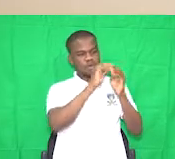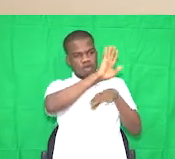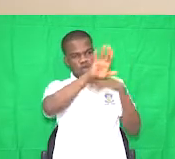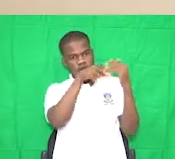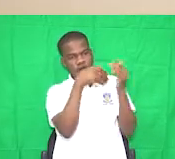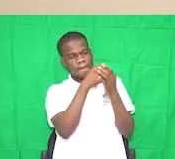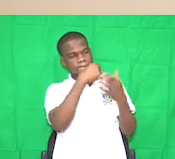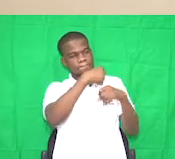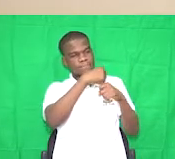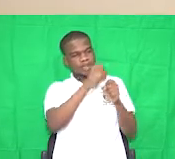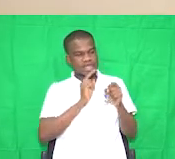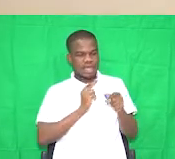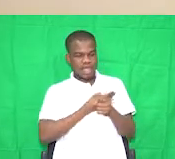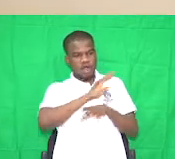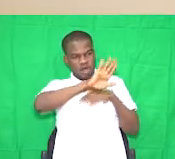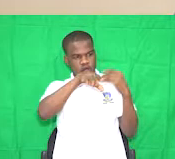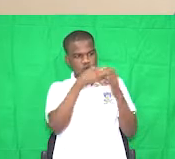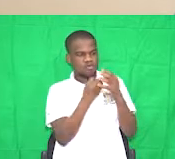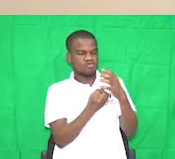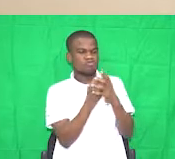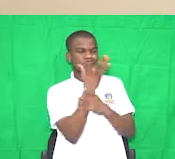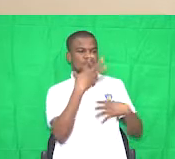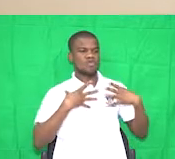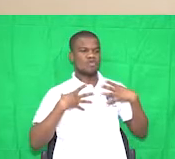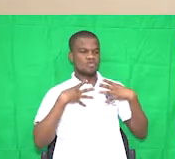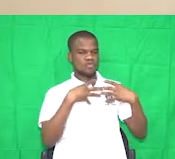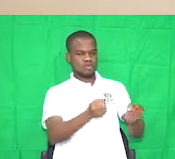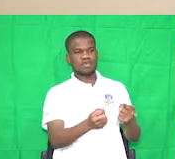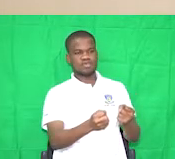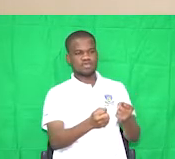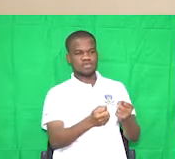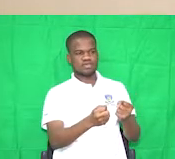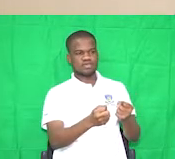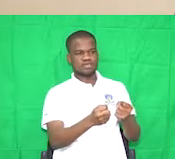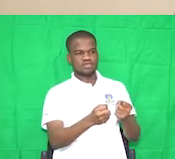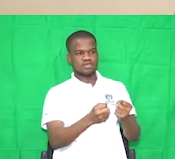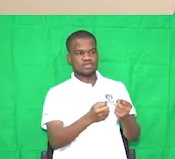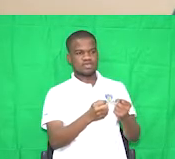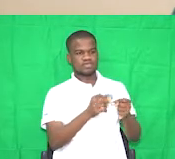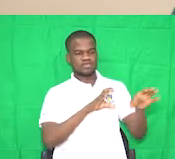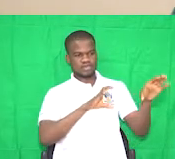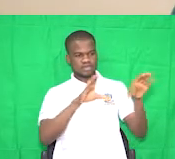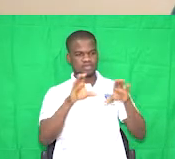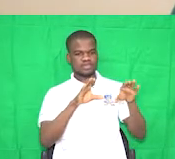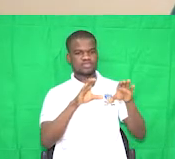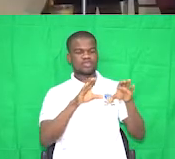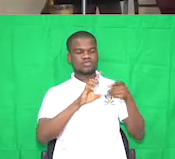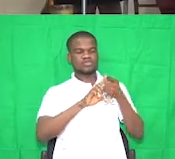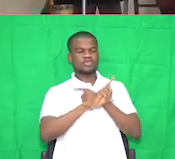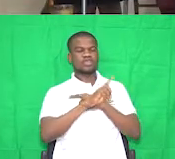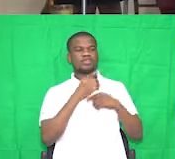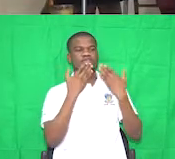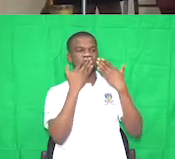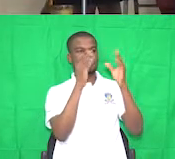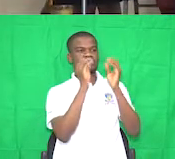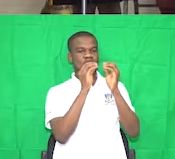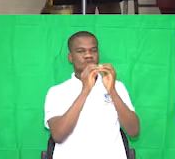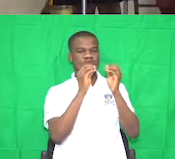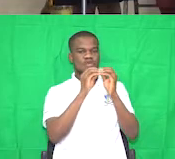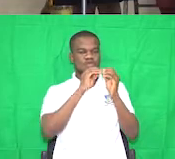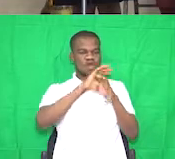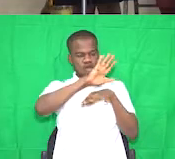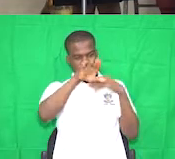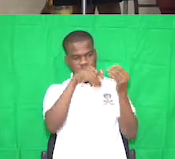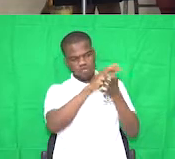for making it possible for me to even celebrate this occasion. And I appreciate